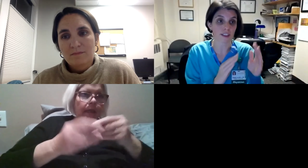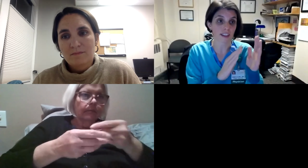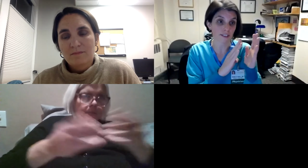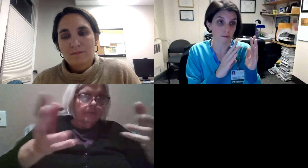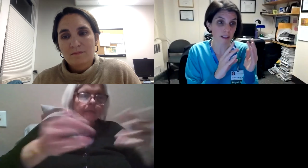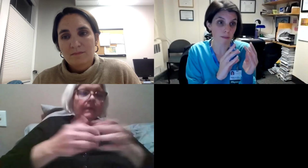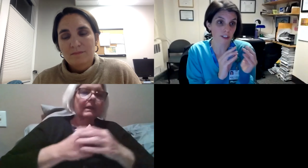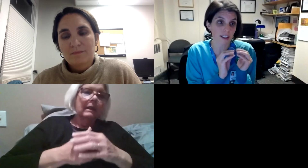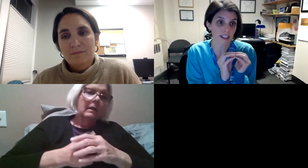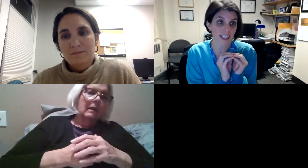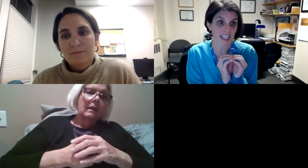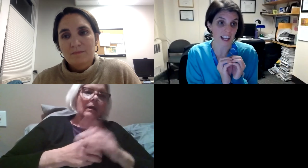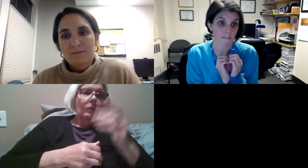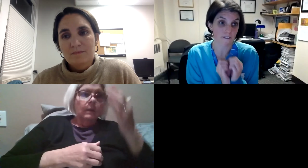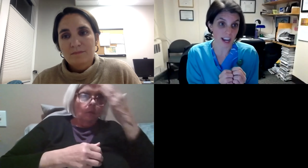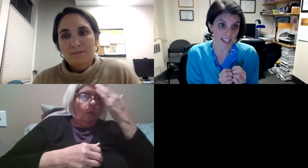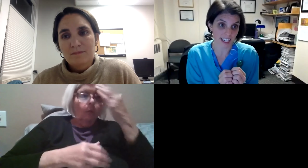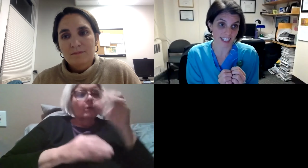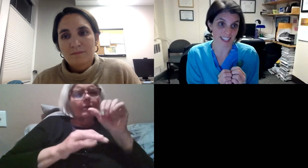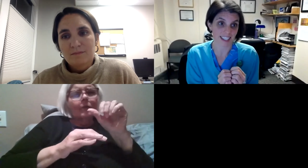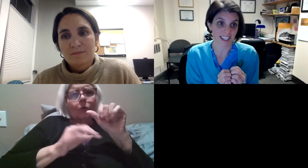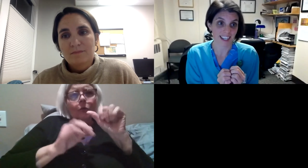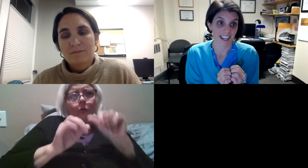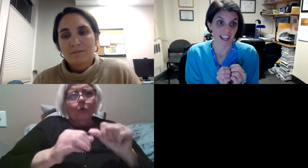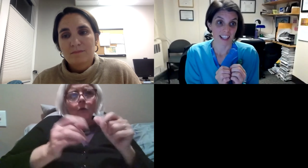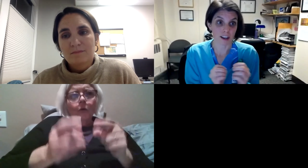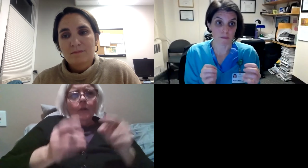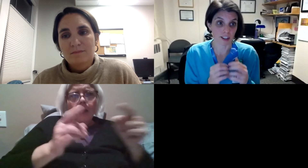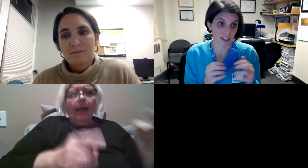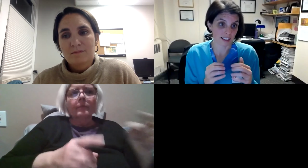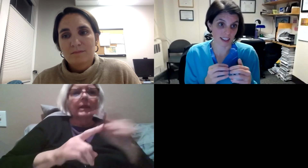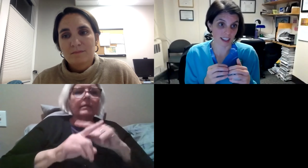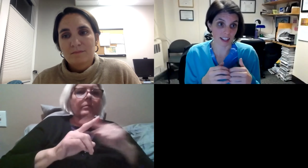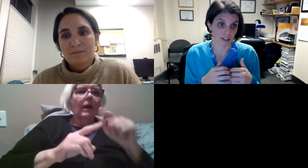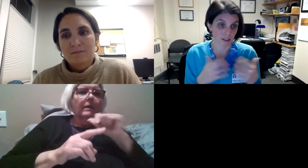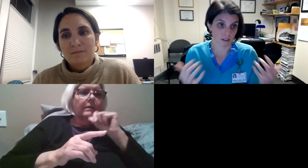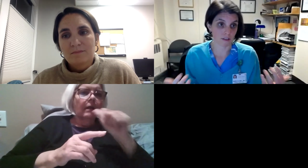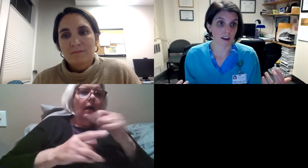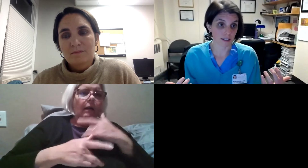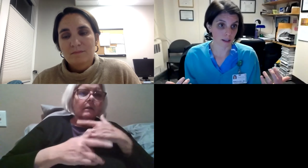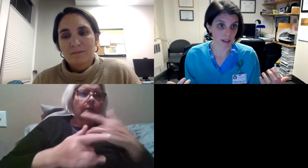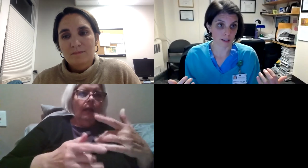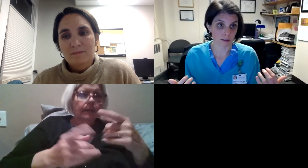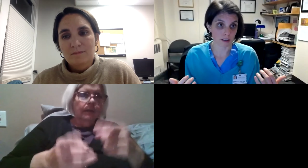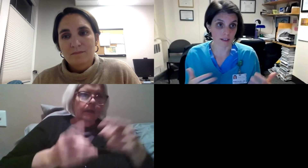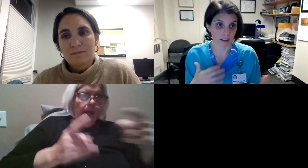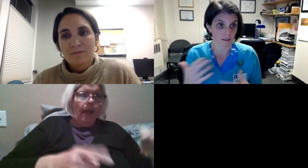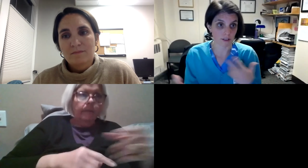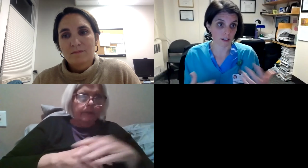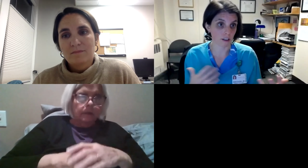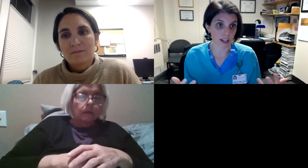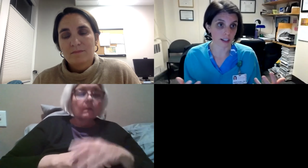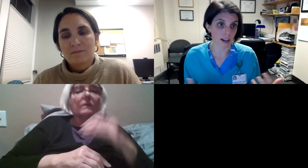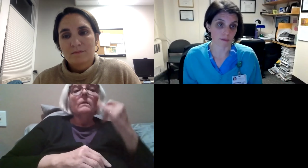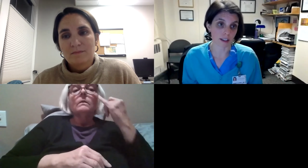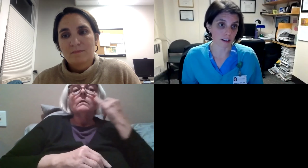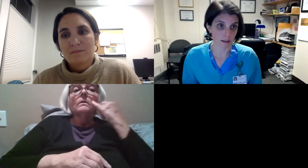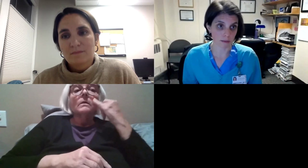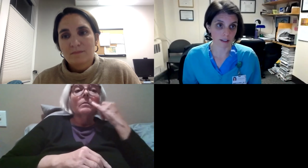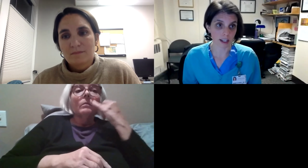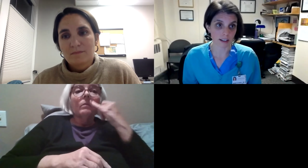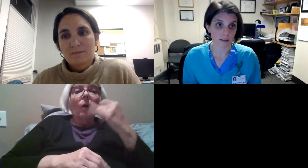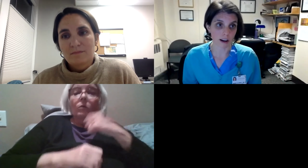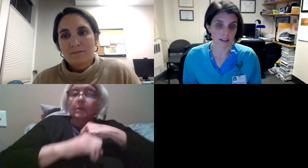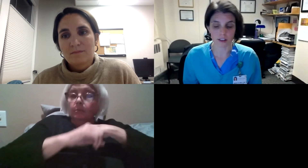And if someone's much less likely to get infected, they're much less likely just overall to be a source of COVID to